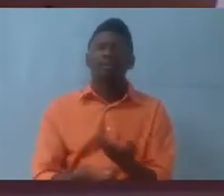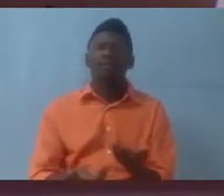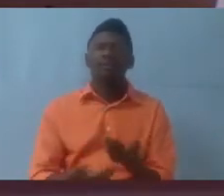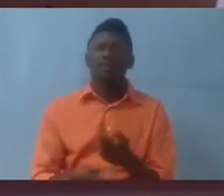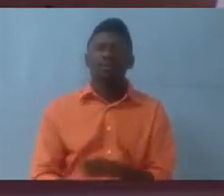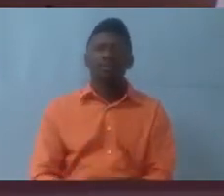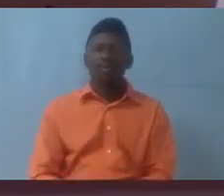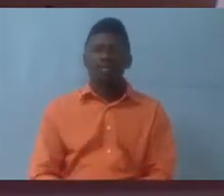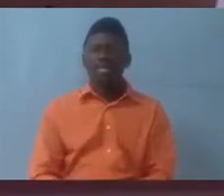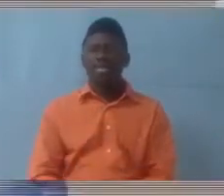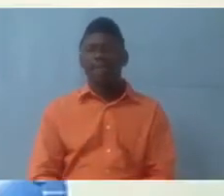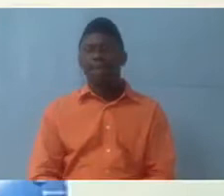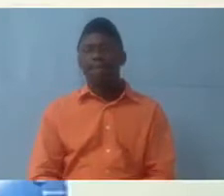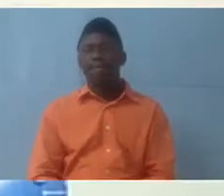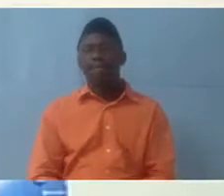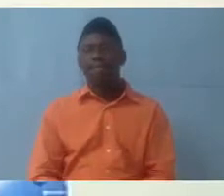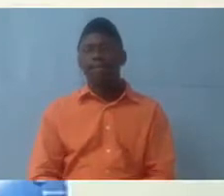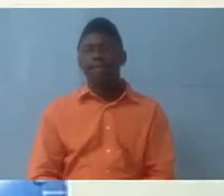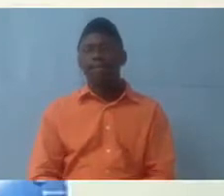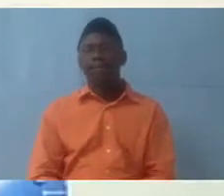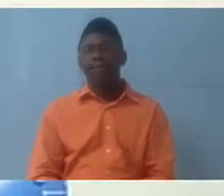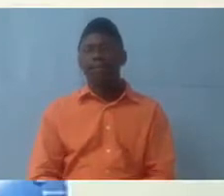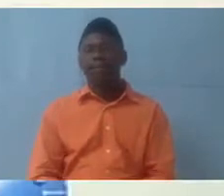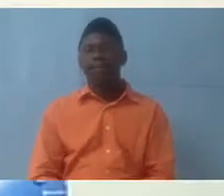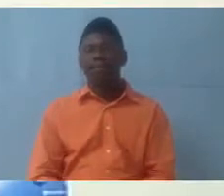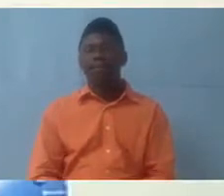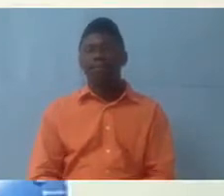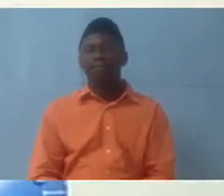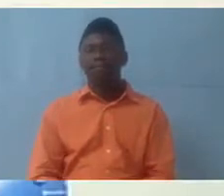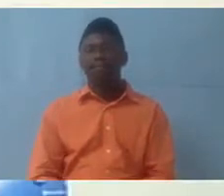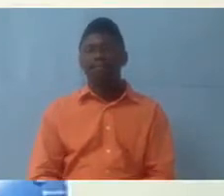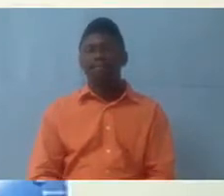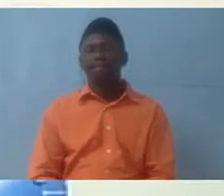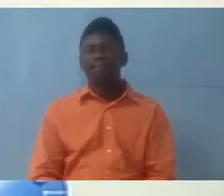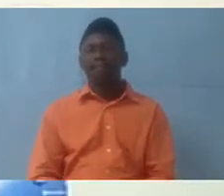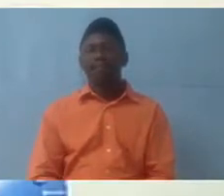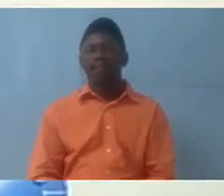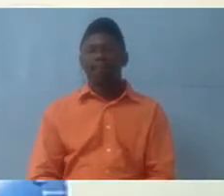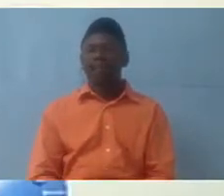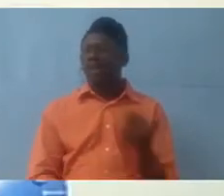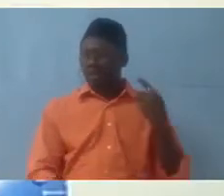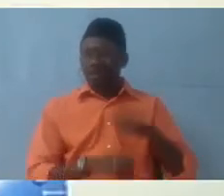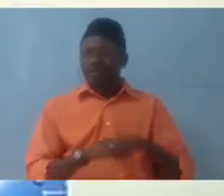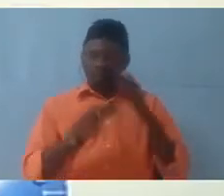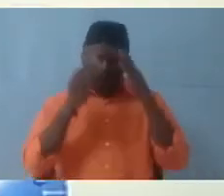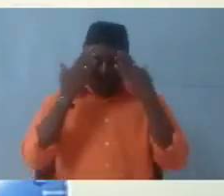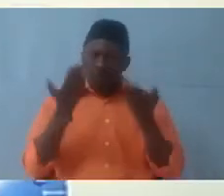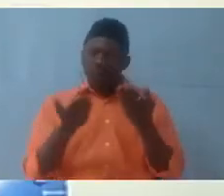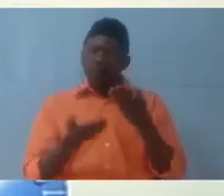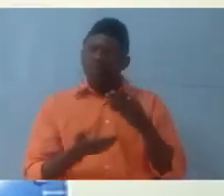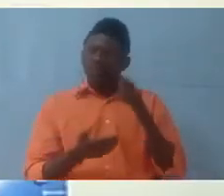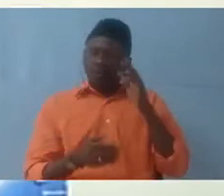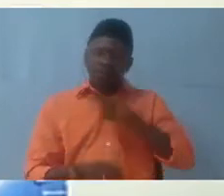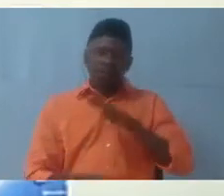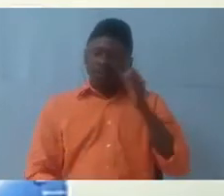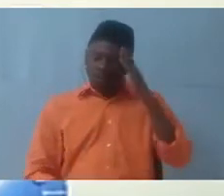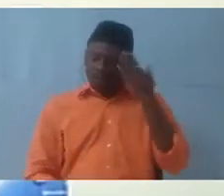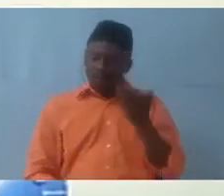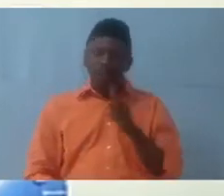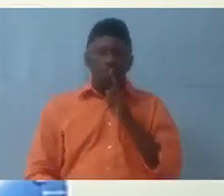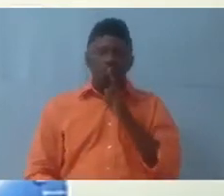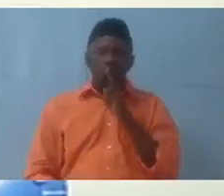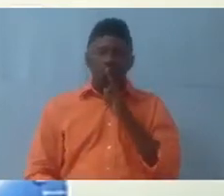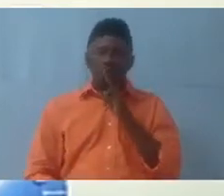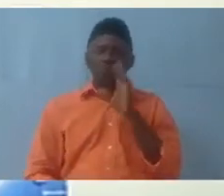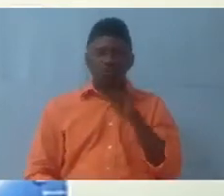jamono bobu ay do not know who conducted the immediate arrest at the time xama nak kan mo def nak japp bobu non ci